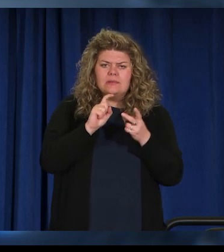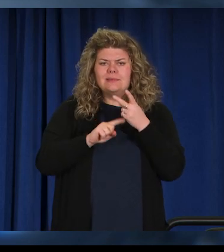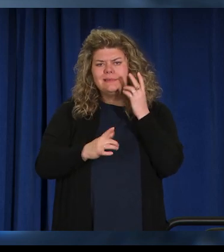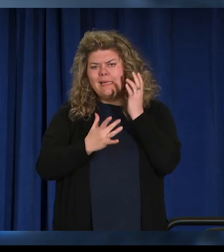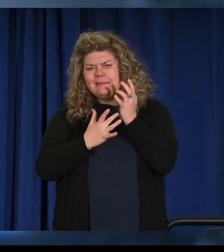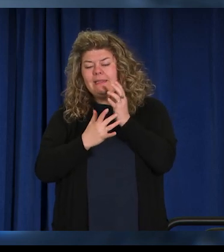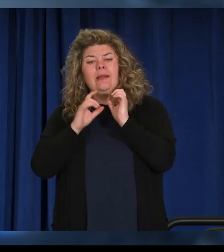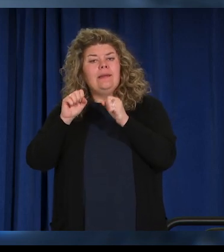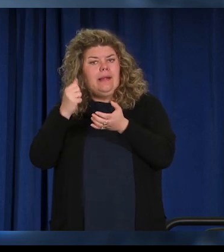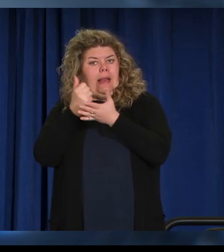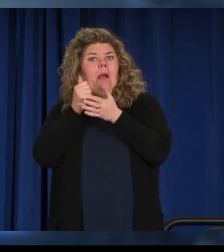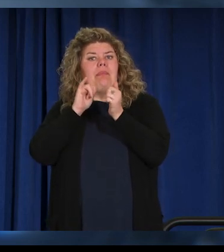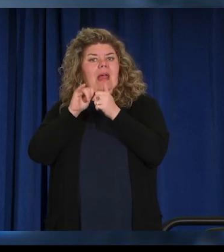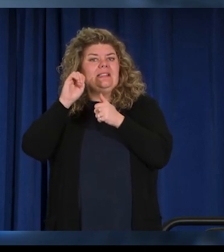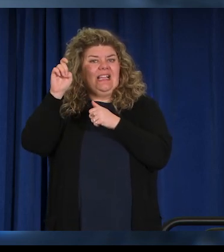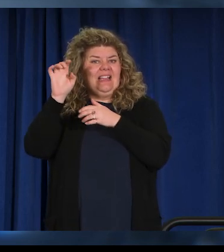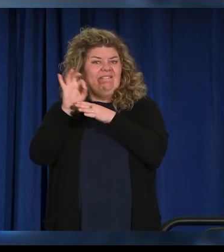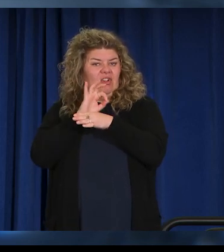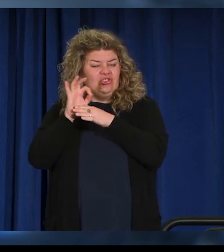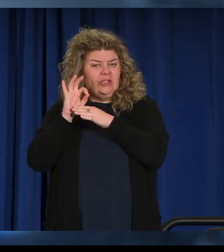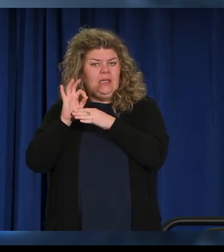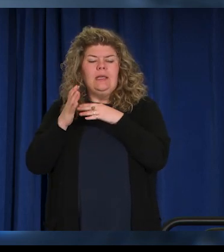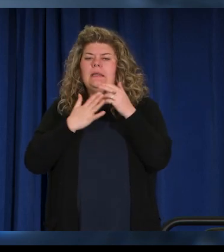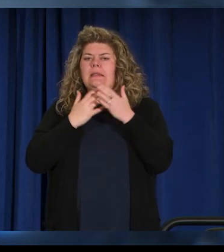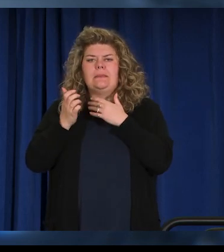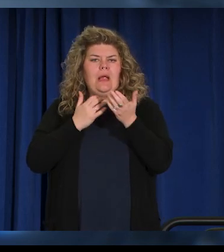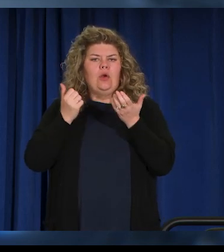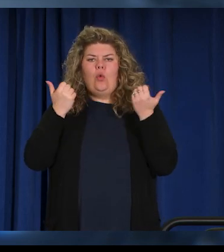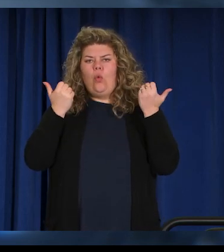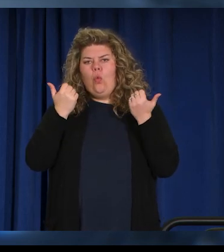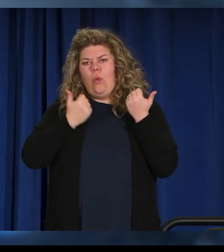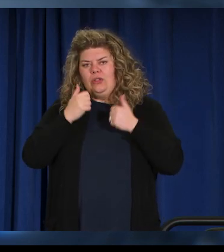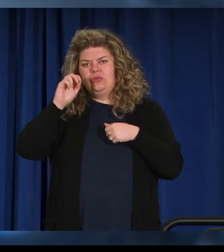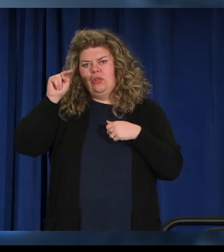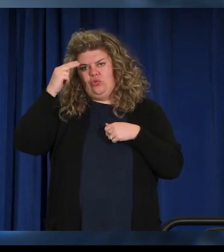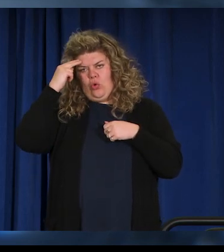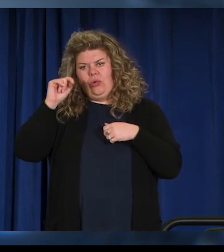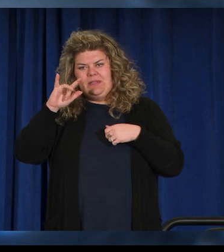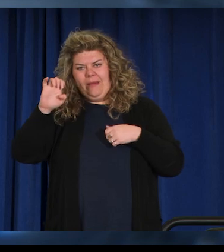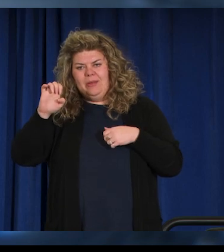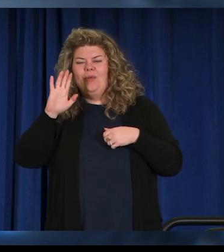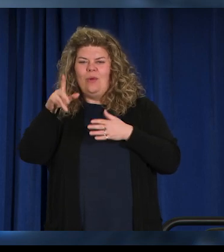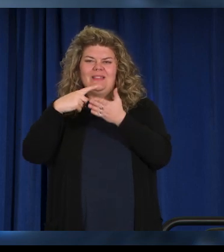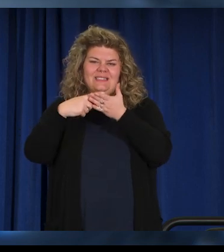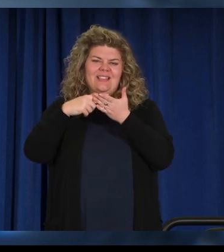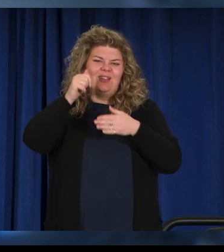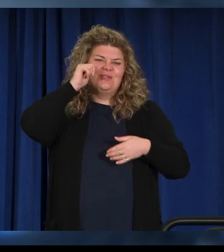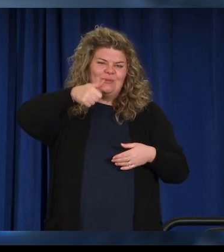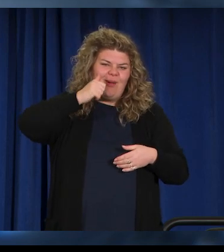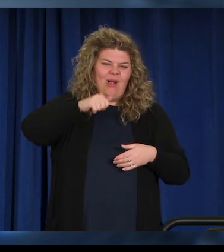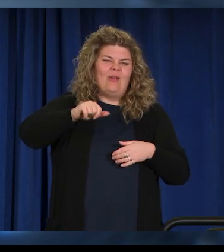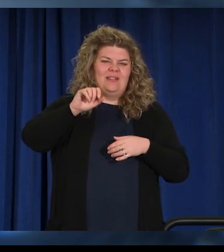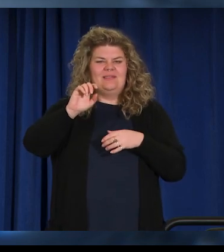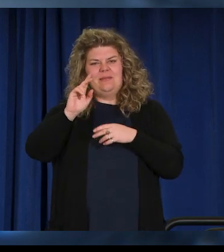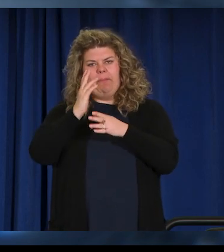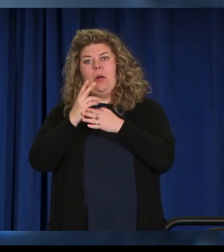functioning regardless of neurotype, and we are going to discuss those in part 2 tomorrow. We're coming back tomorrow.